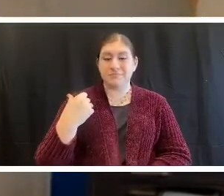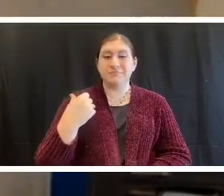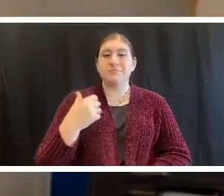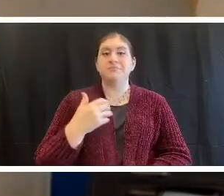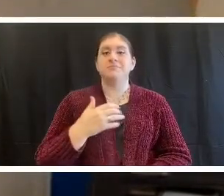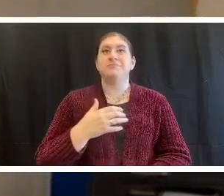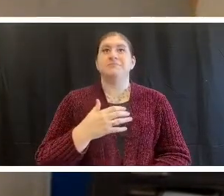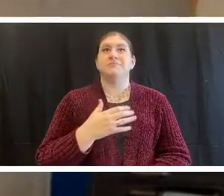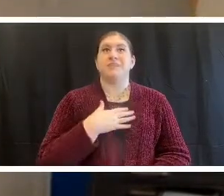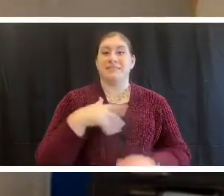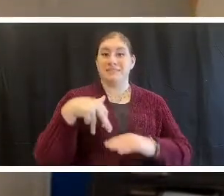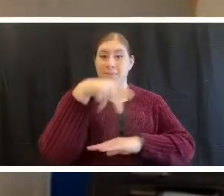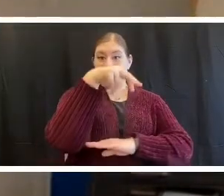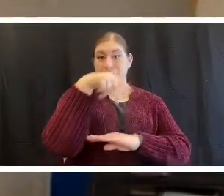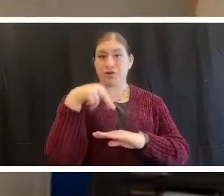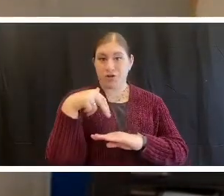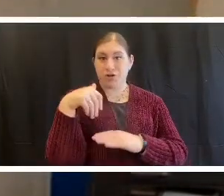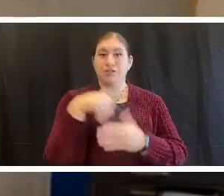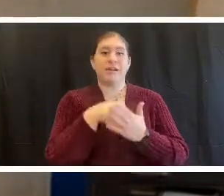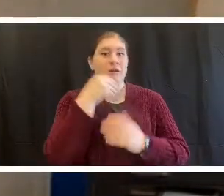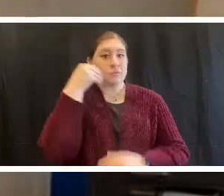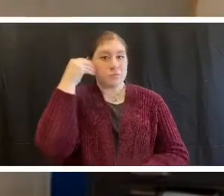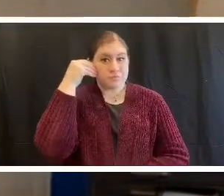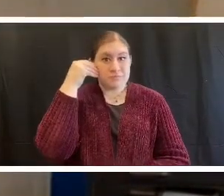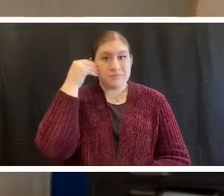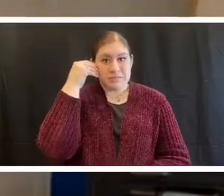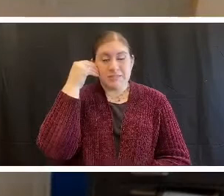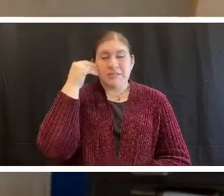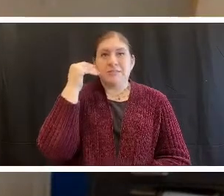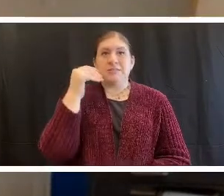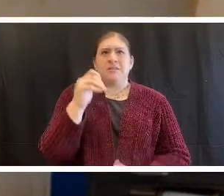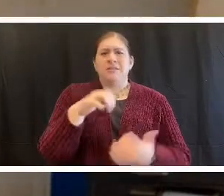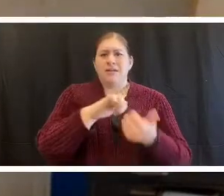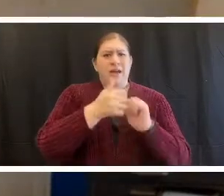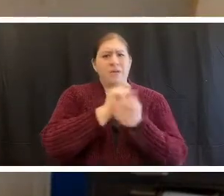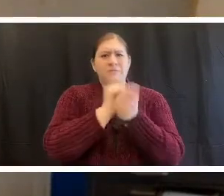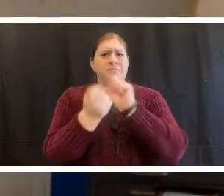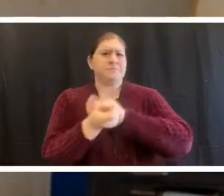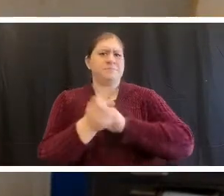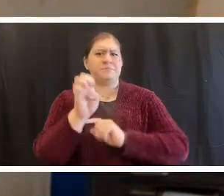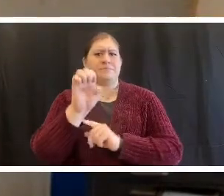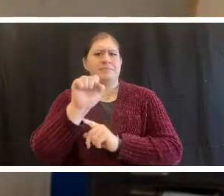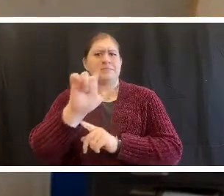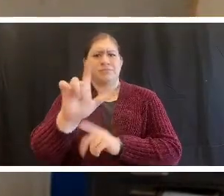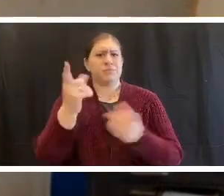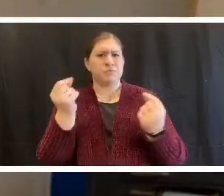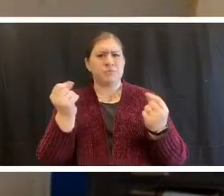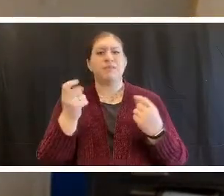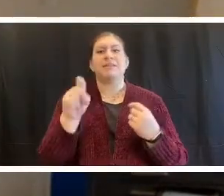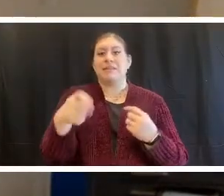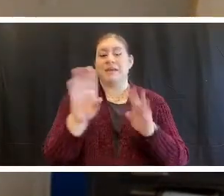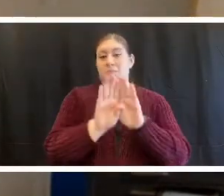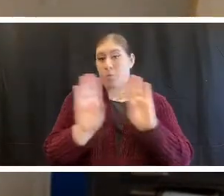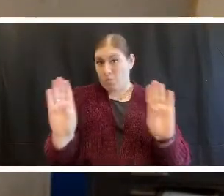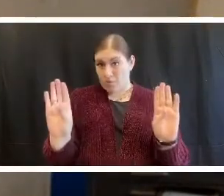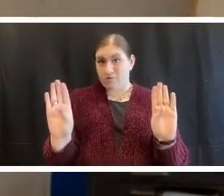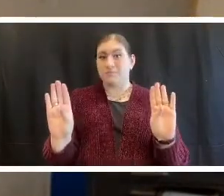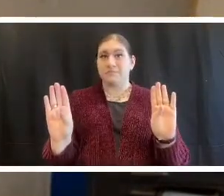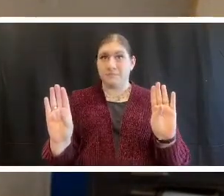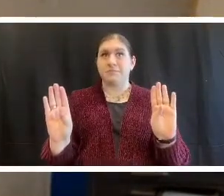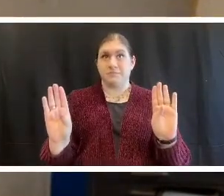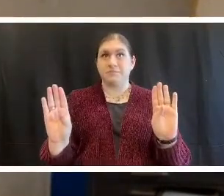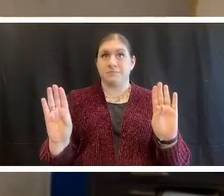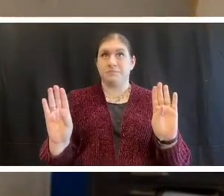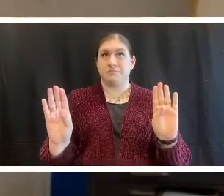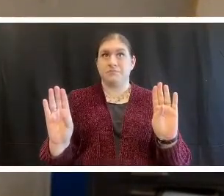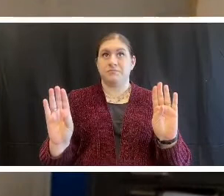my little step ladder here in the house. And to turn this into an easel, I needed board. And then mhm.